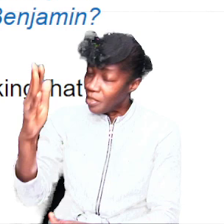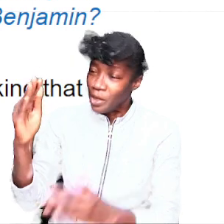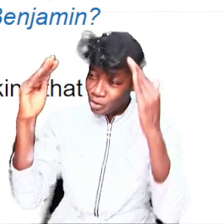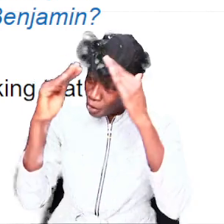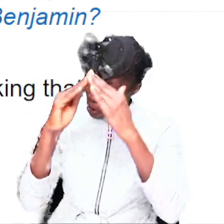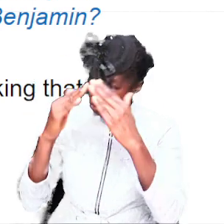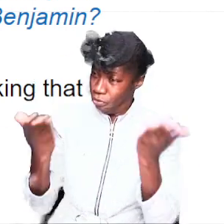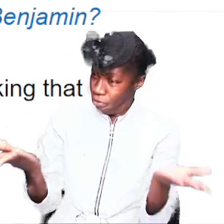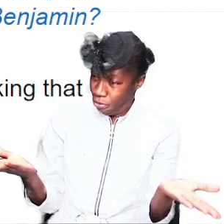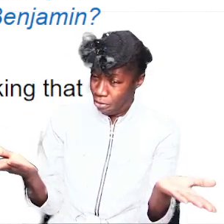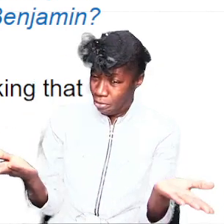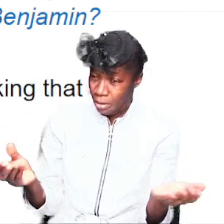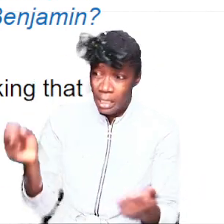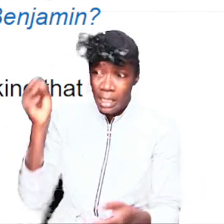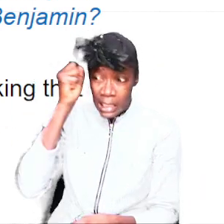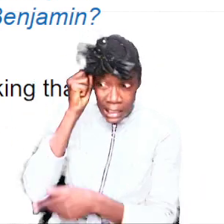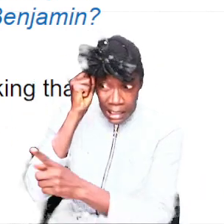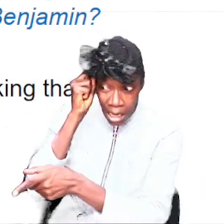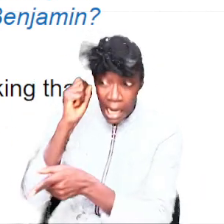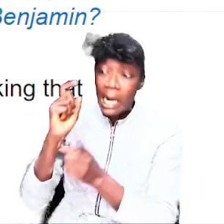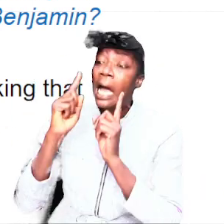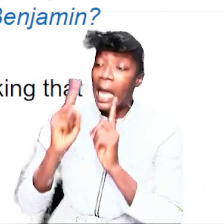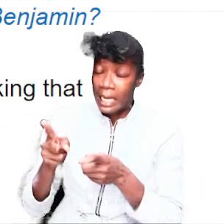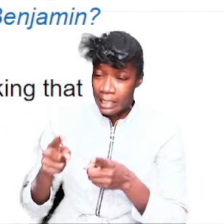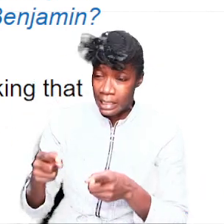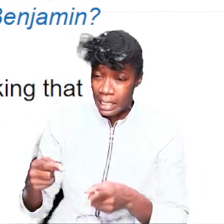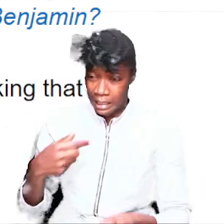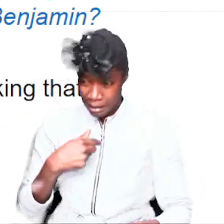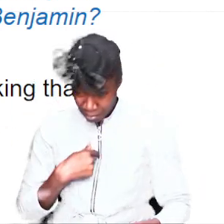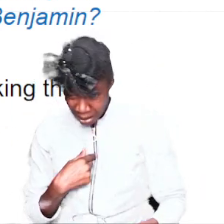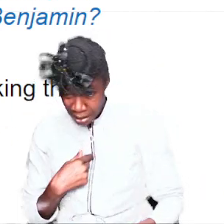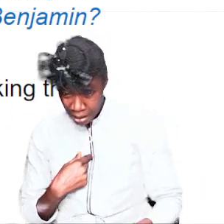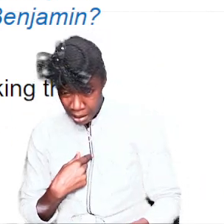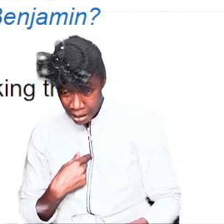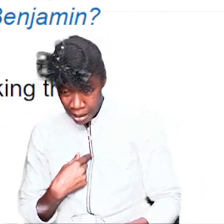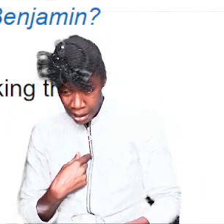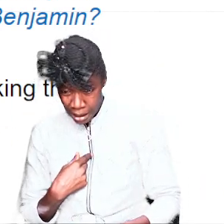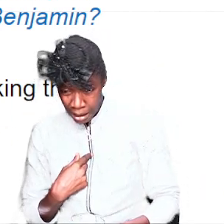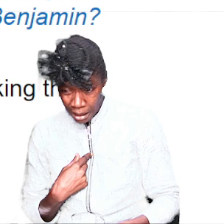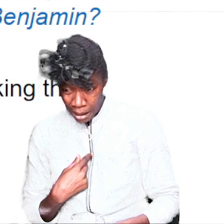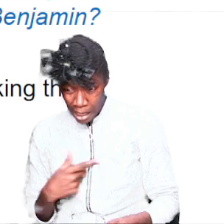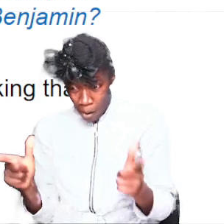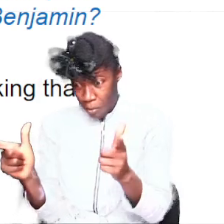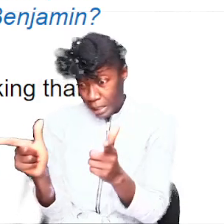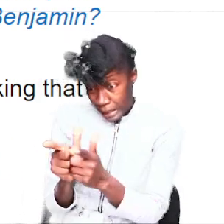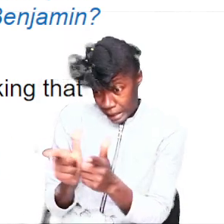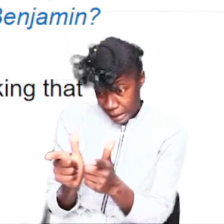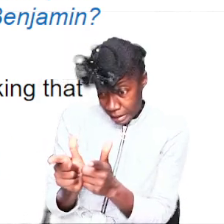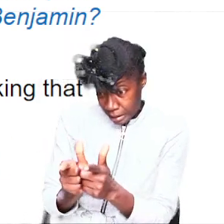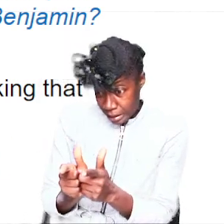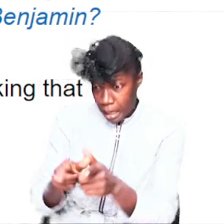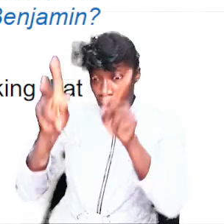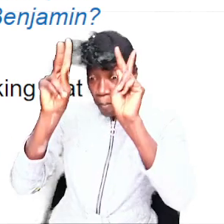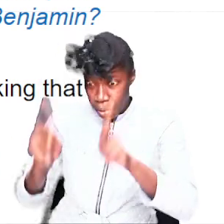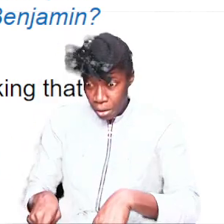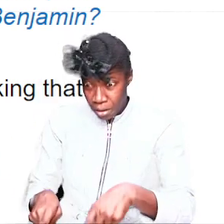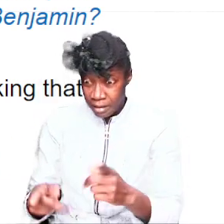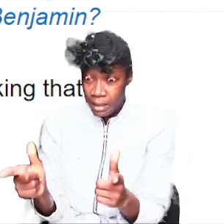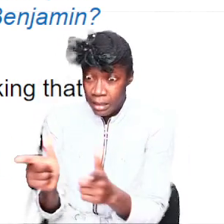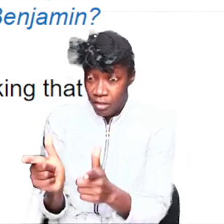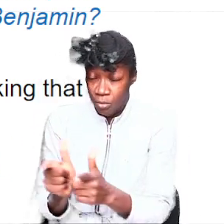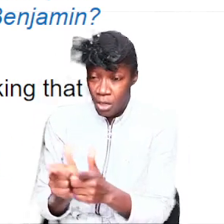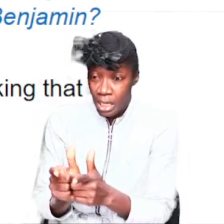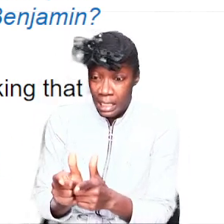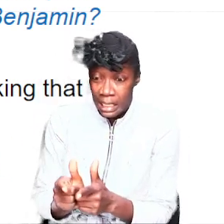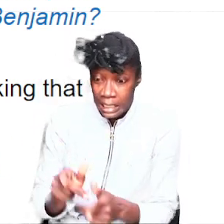And Saul answered and said, Am I not a Benjamite, of the smallest tribe of Israel, and my family